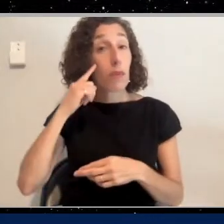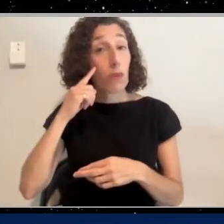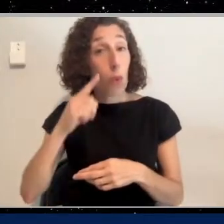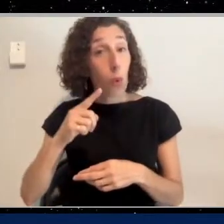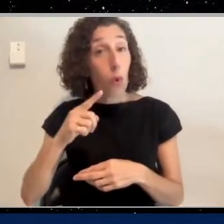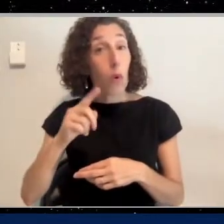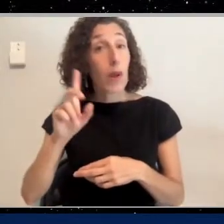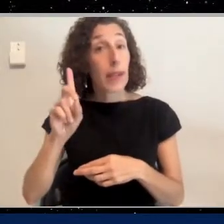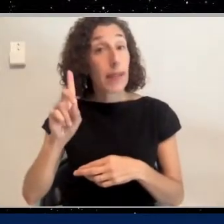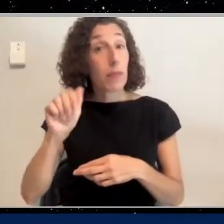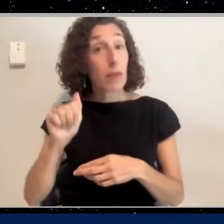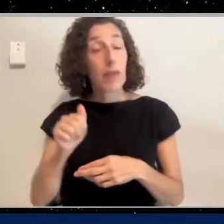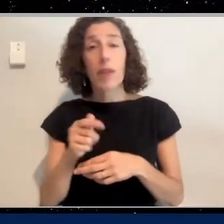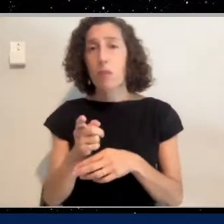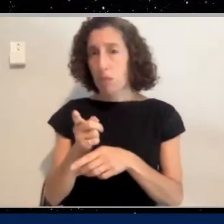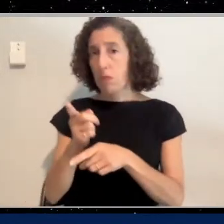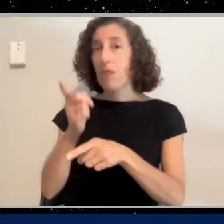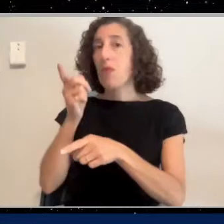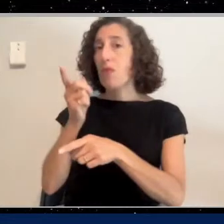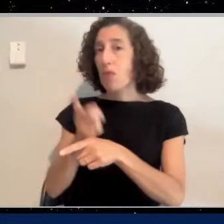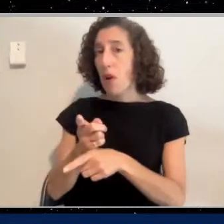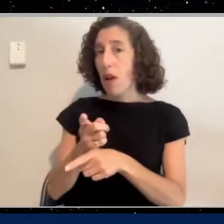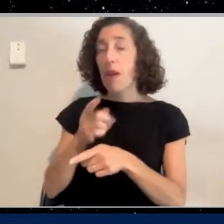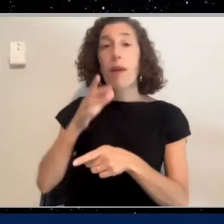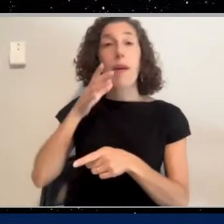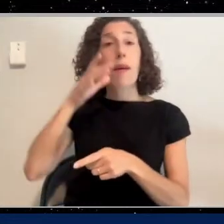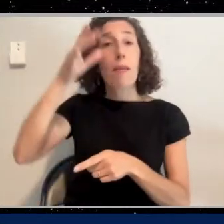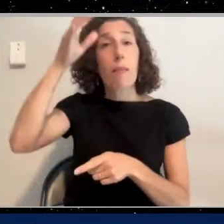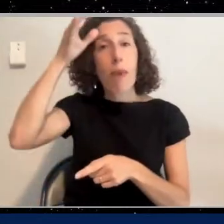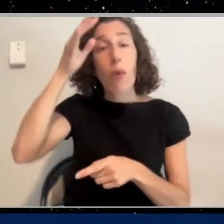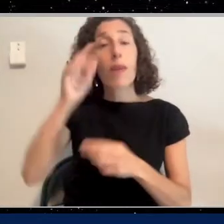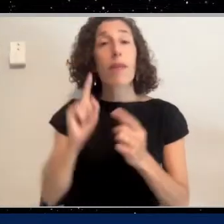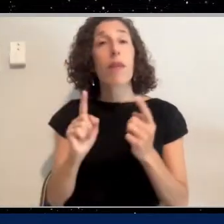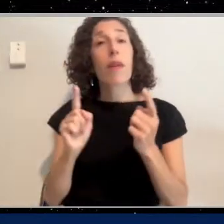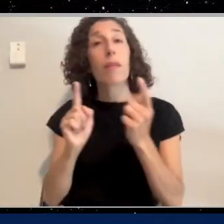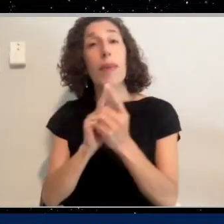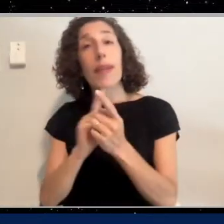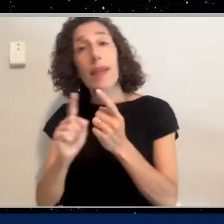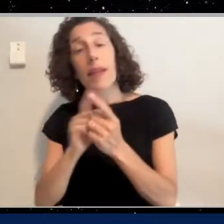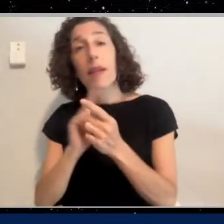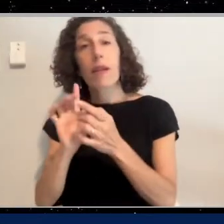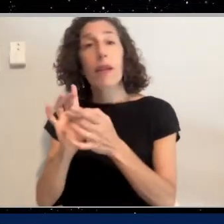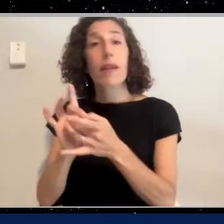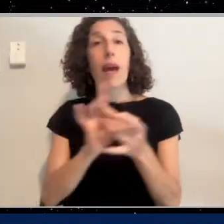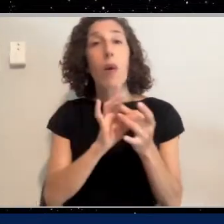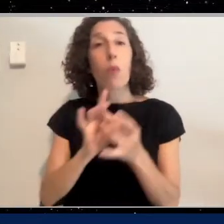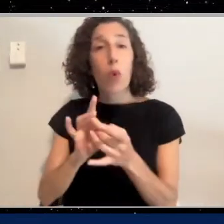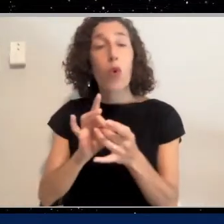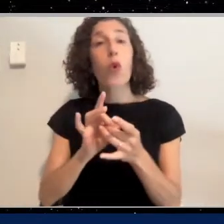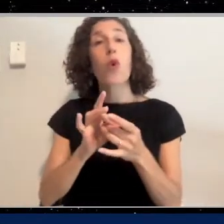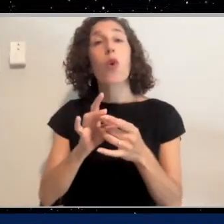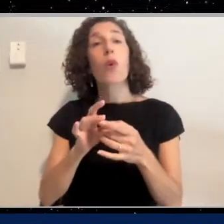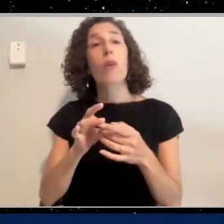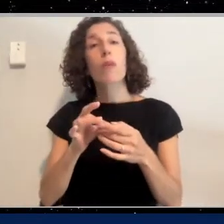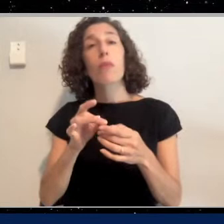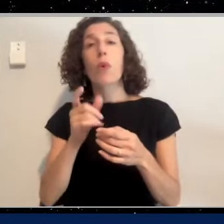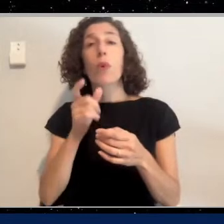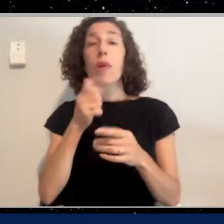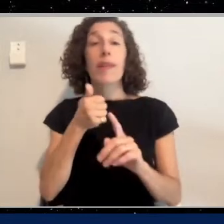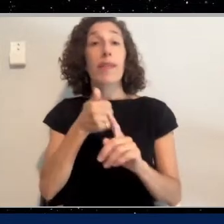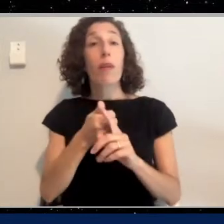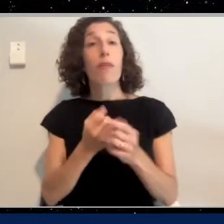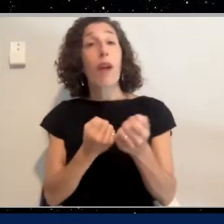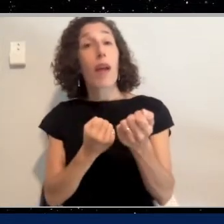adult self-advocates and vice versa. Folks can get a lot of different kinds of advice